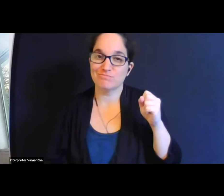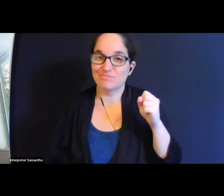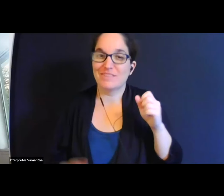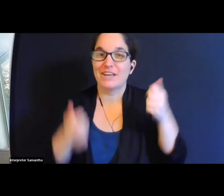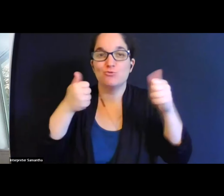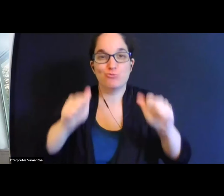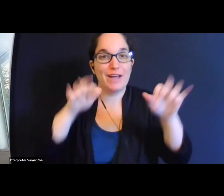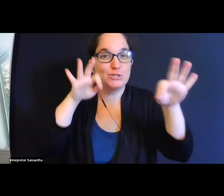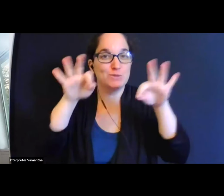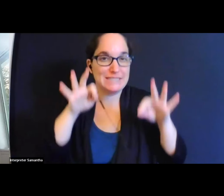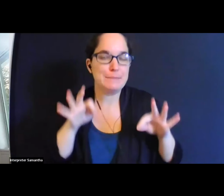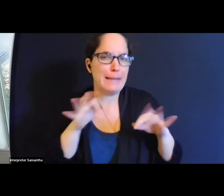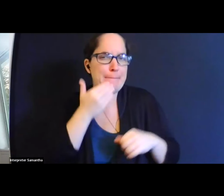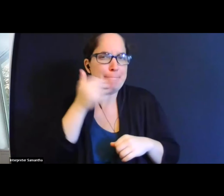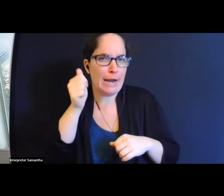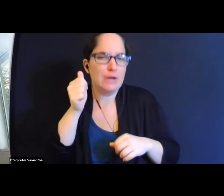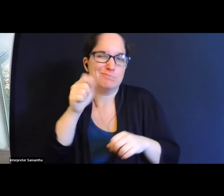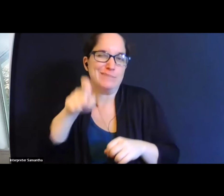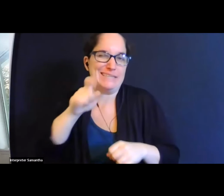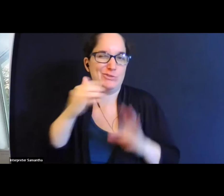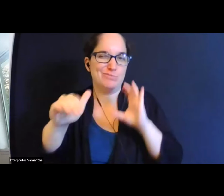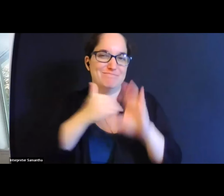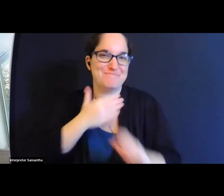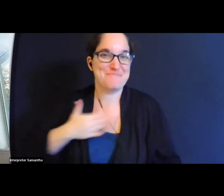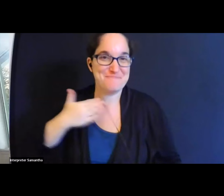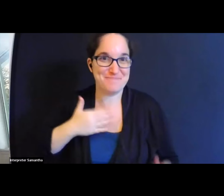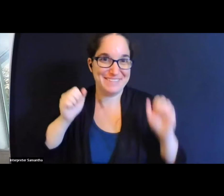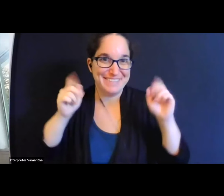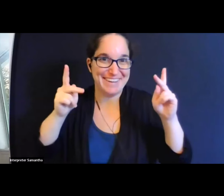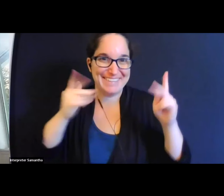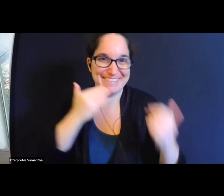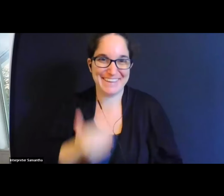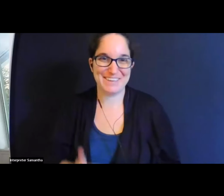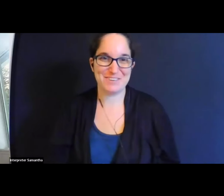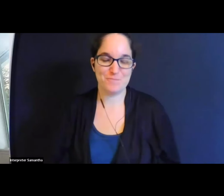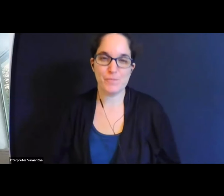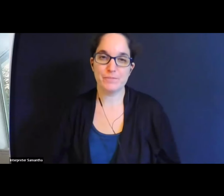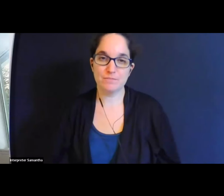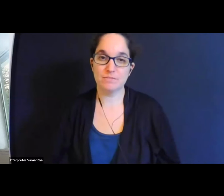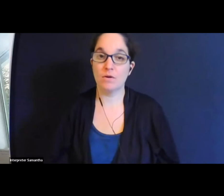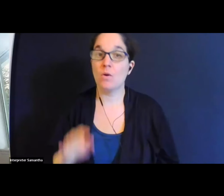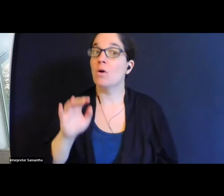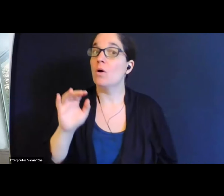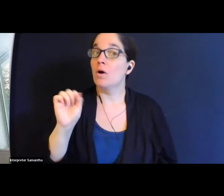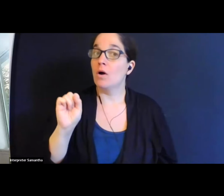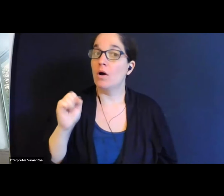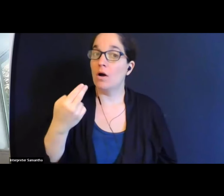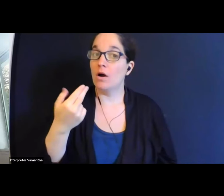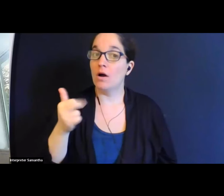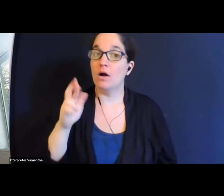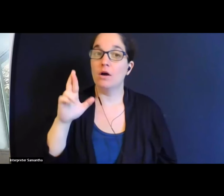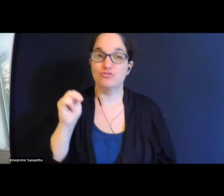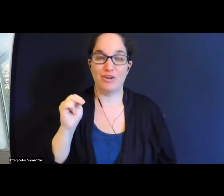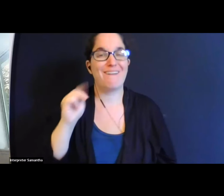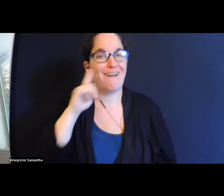that pre-post to you a little bit better. Let me pull some of that out. Or maybe Sharon, maybe the better thing is I give you a little infographic